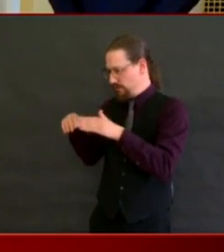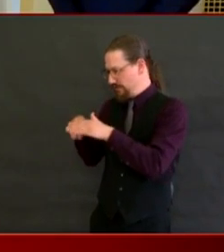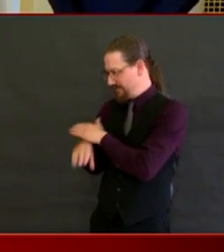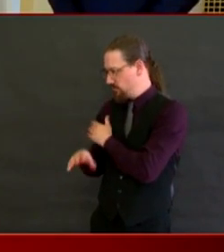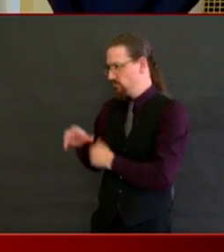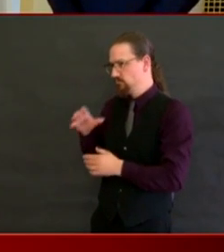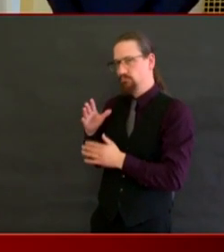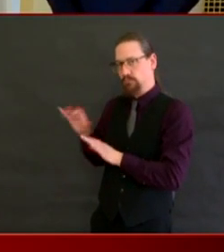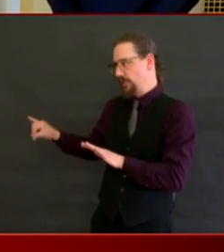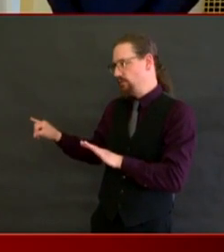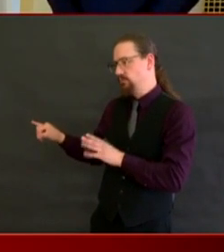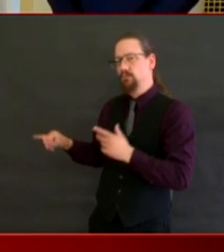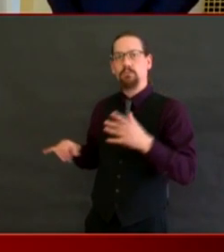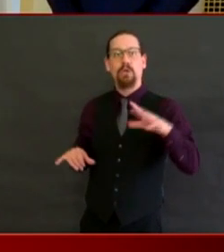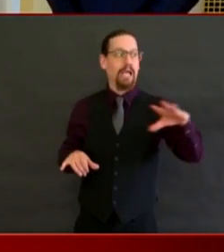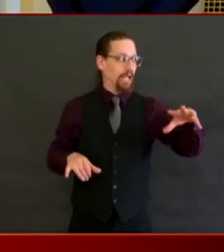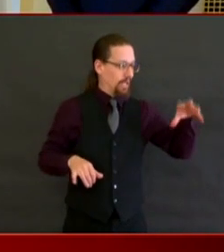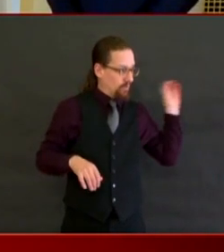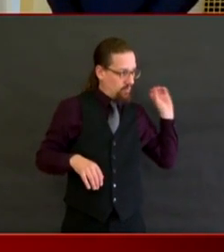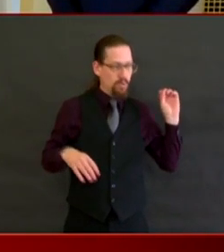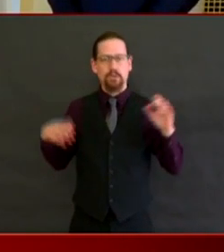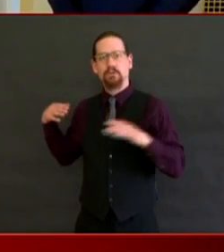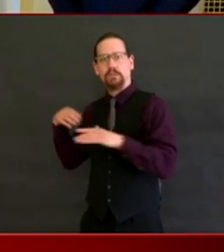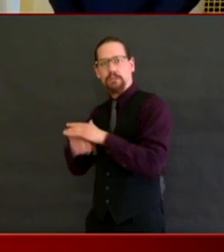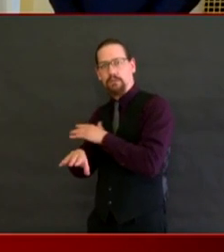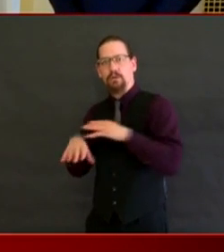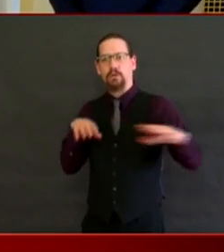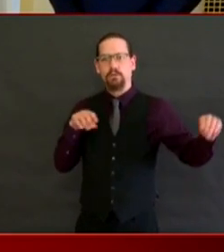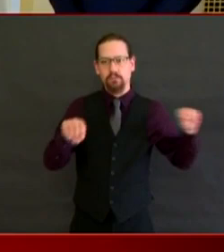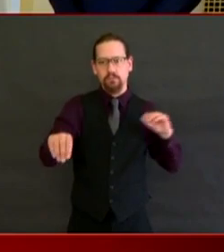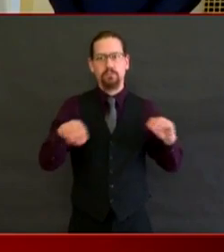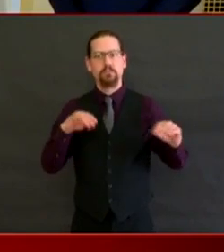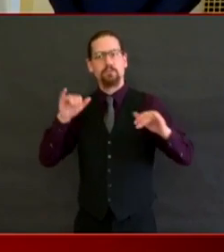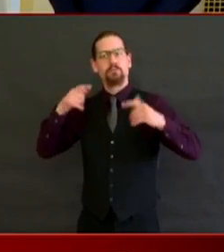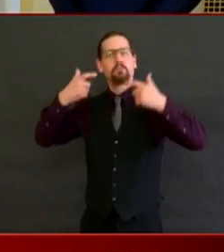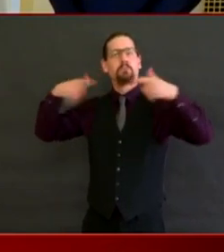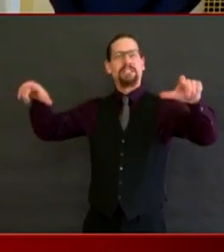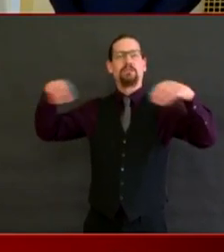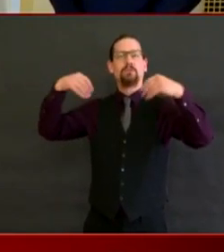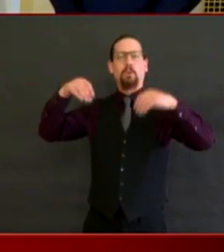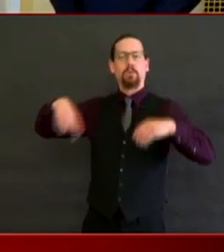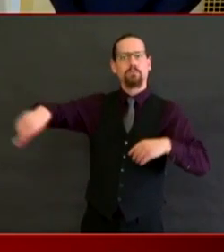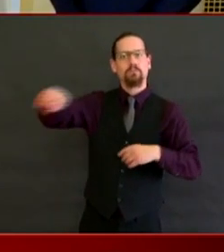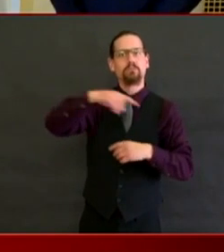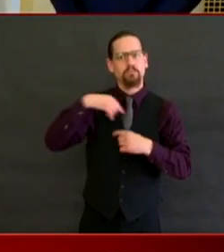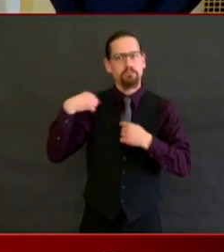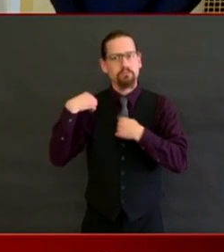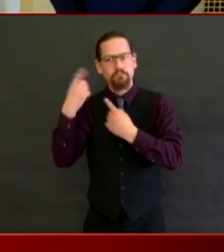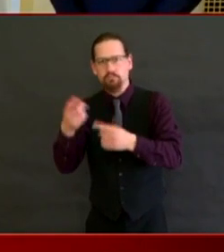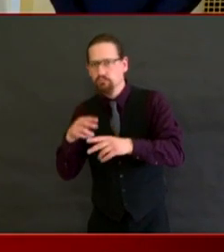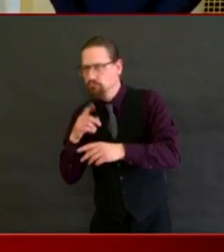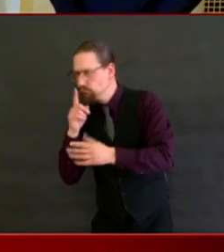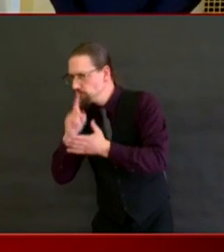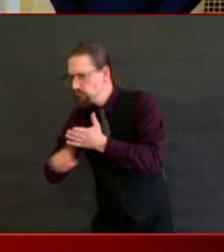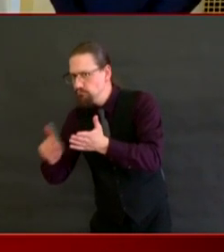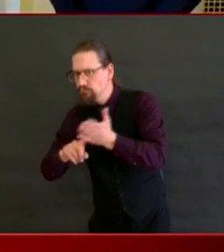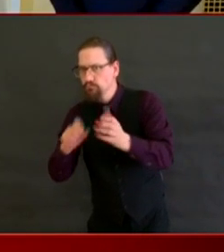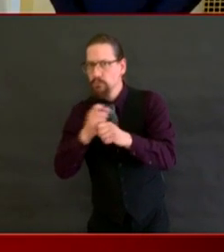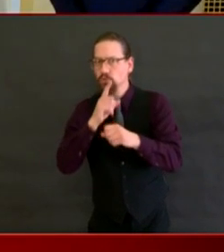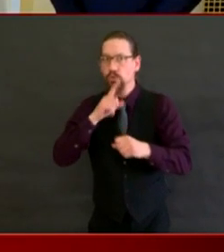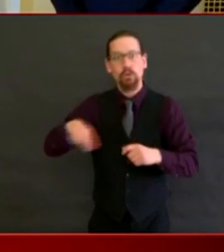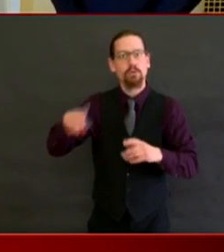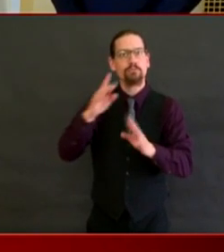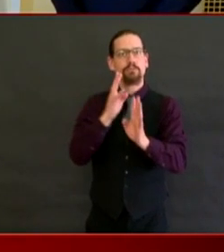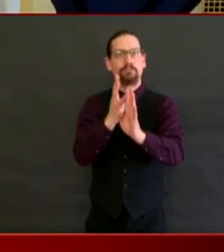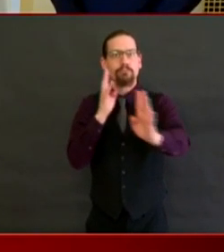And we have asked the employers, the big box companies, to impose social distancing mechanisms, you know, tape on the floor